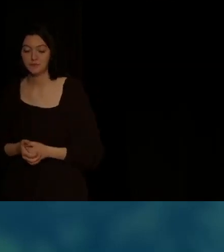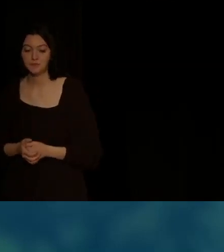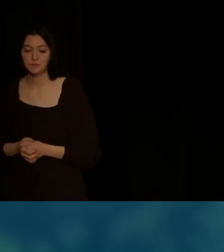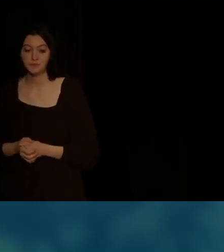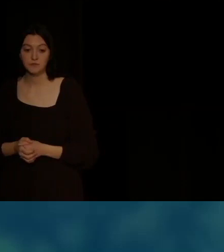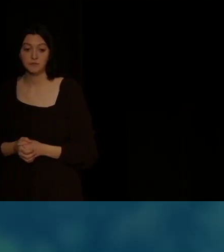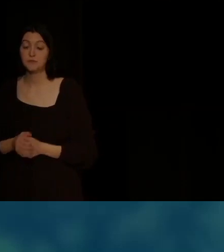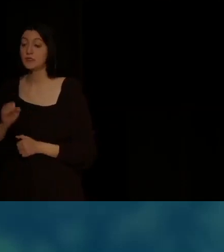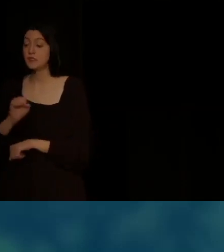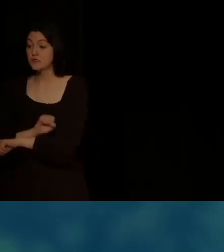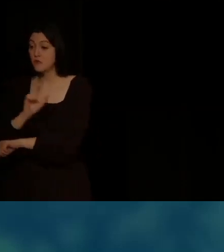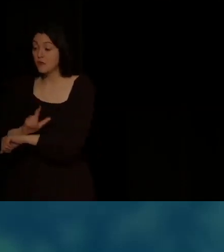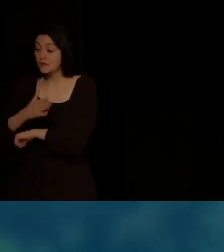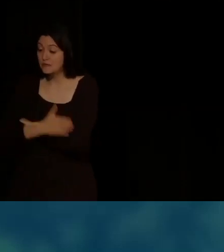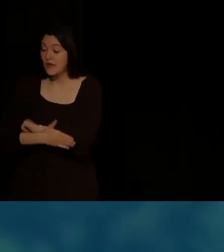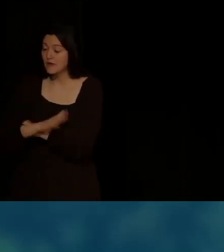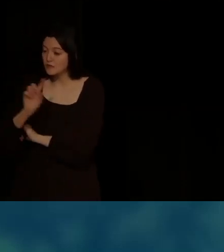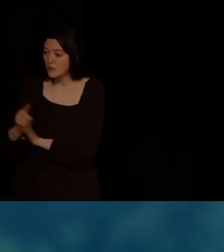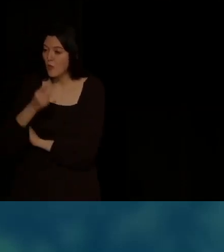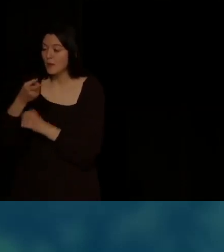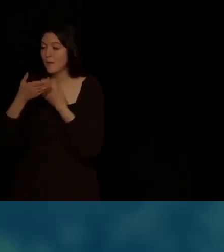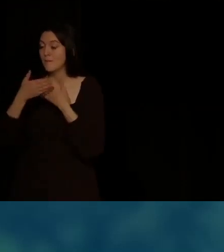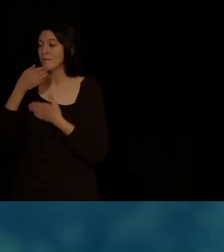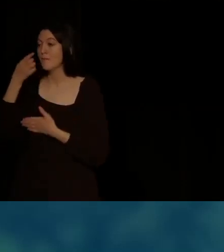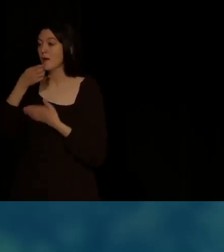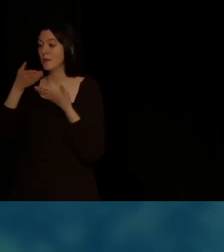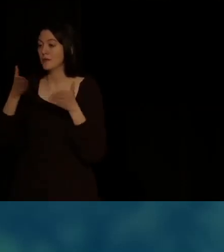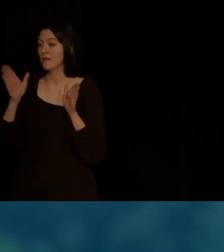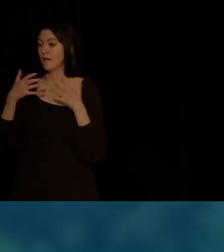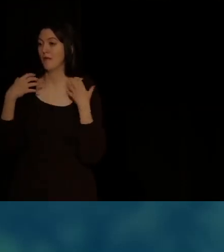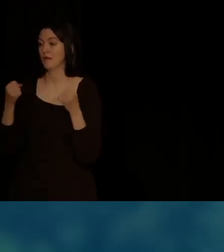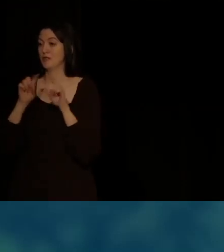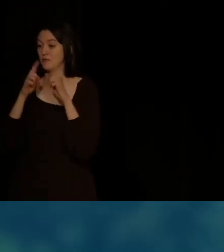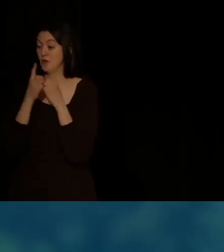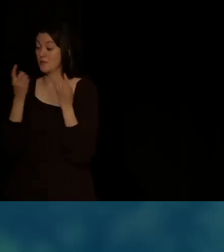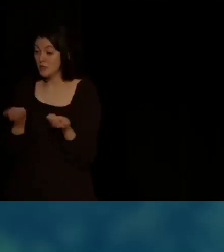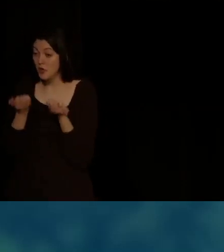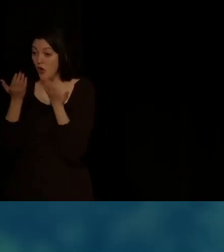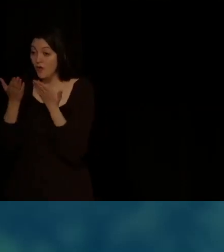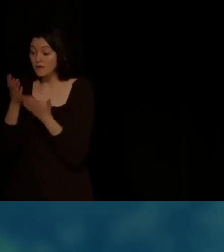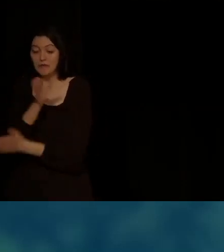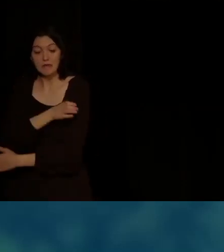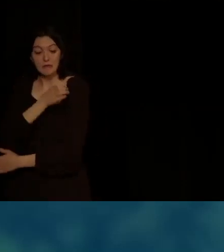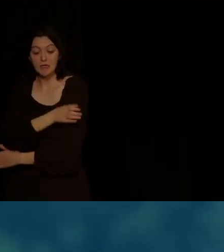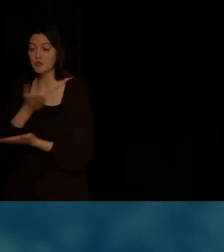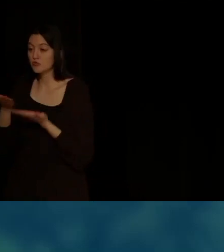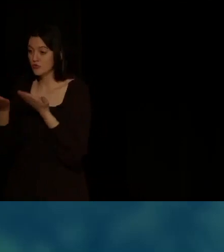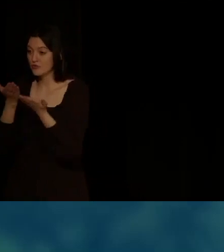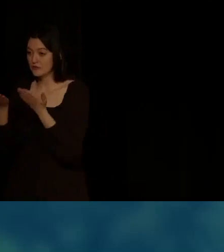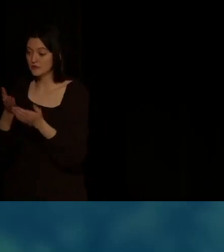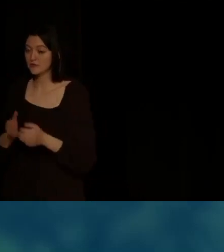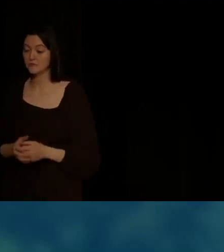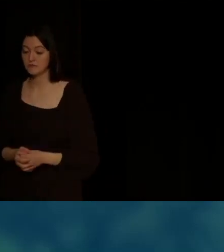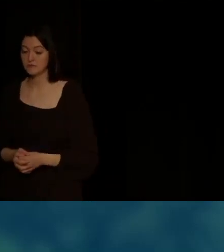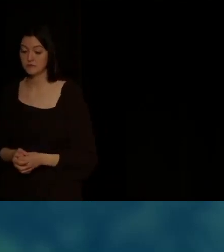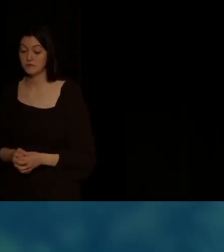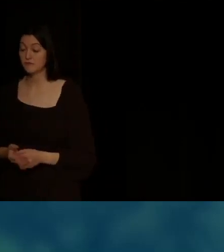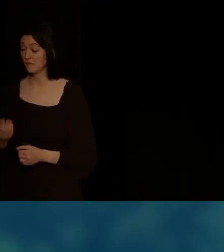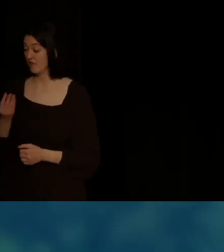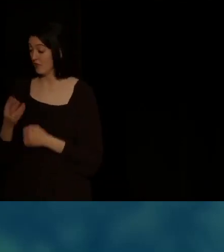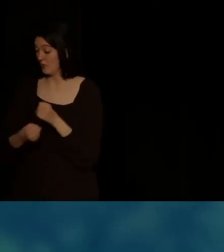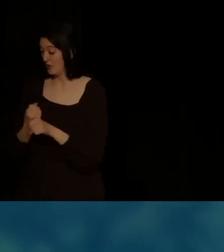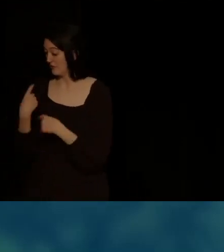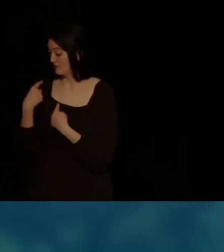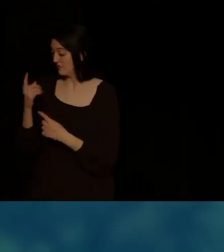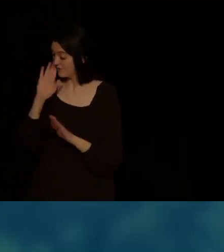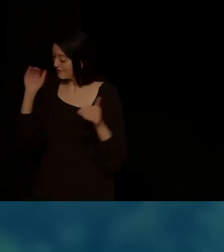St. Louis County has the only public health department in Missouri that offers clinical services. For the last few years, they've